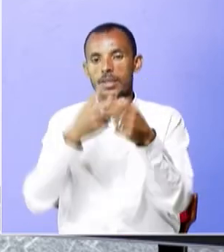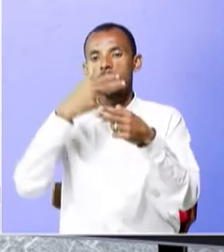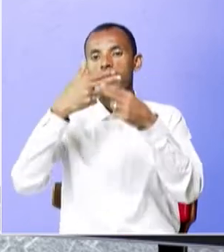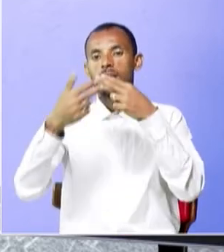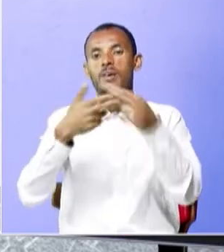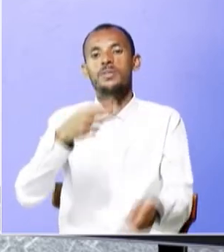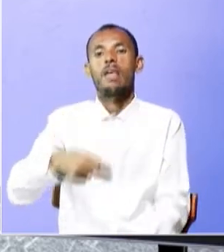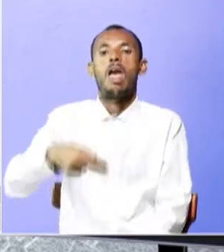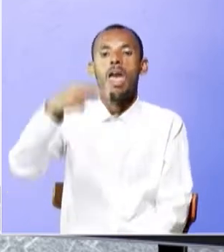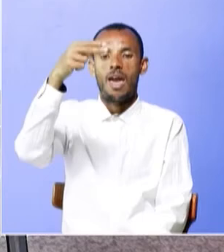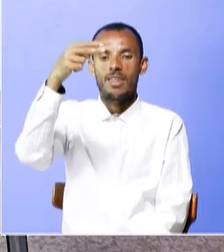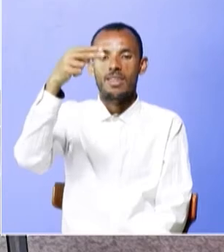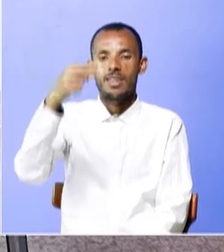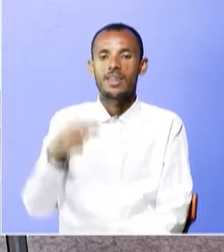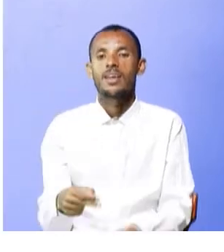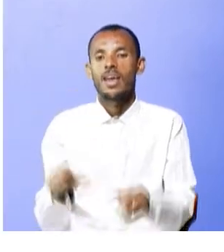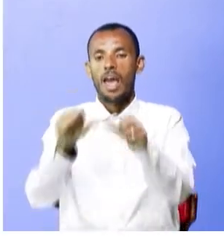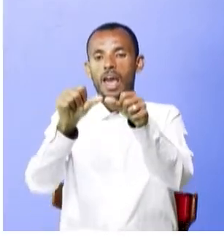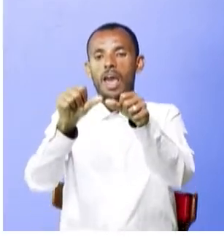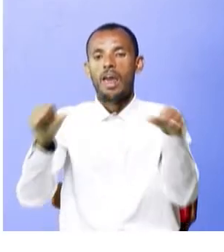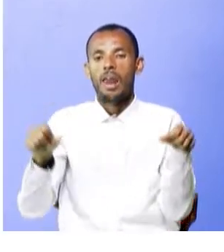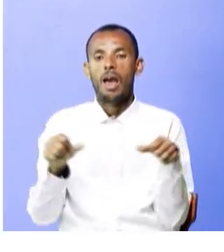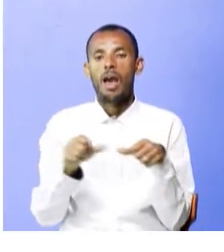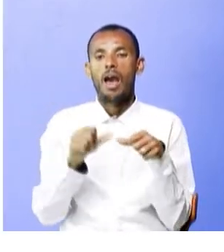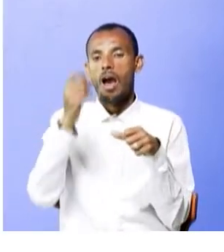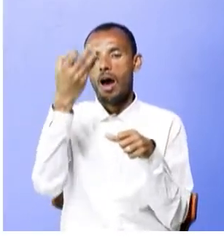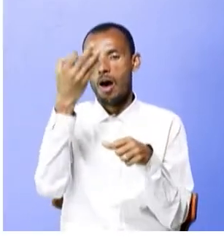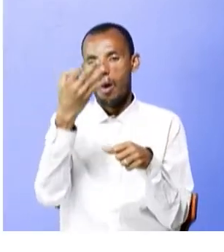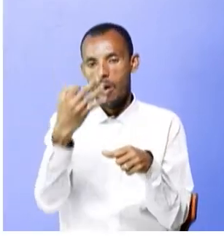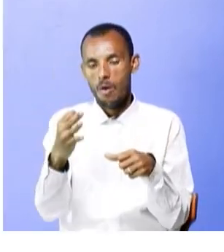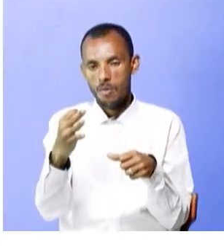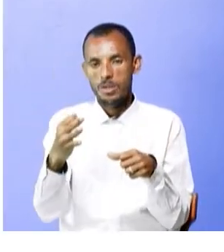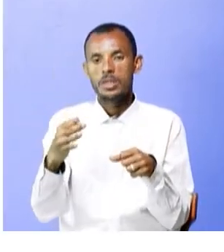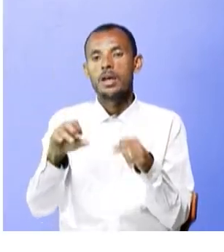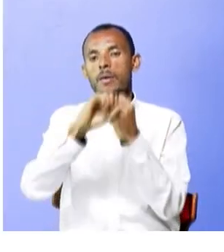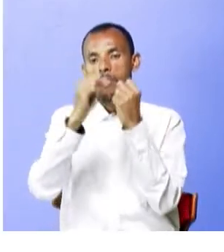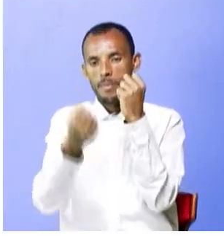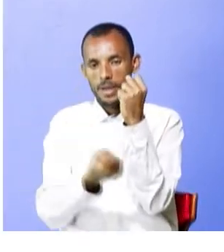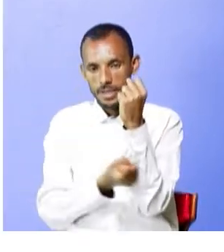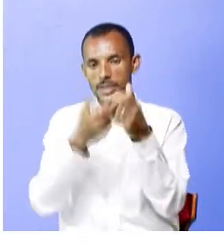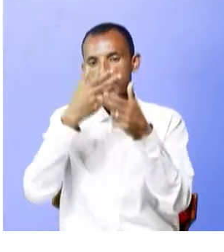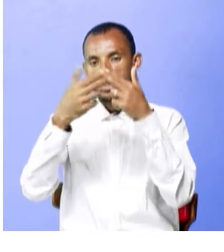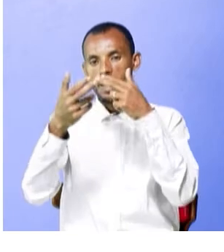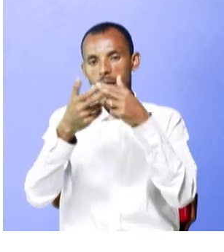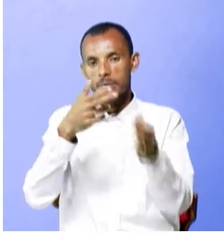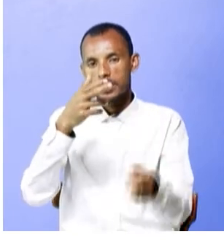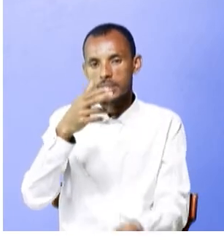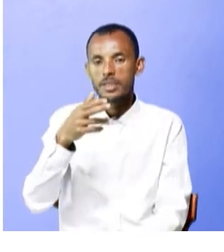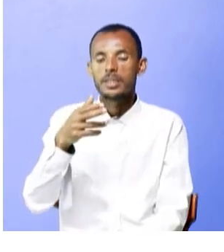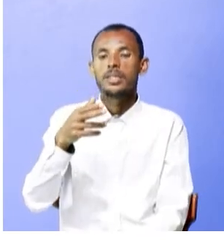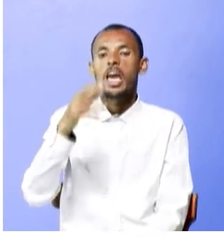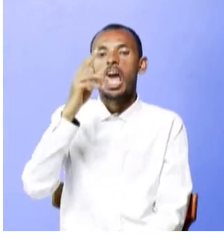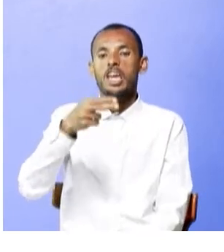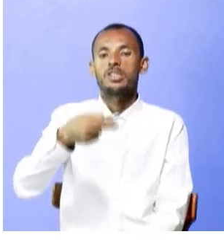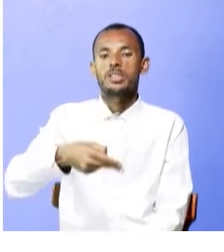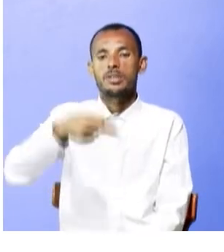height. Okay, so area of the base, the product of area of the base times h gives us the